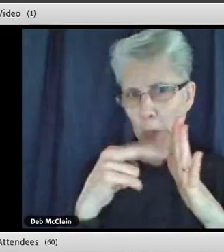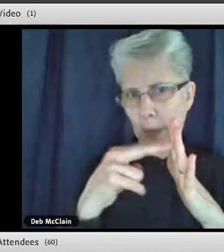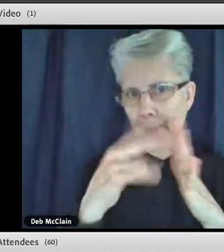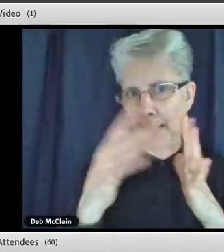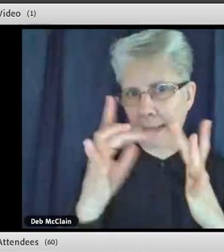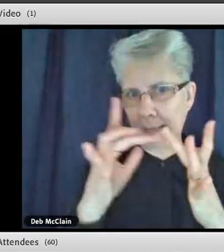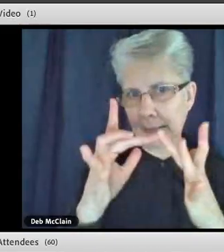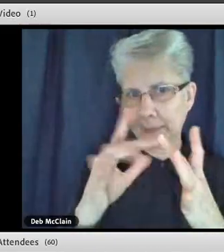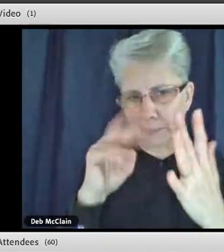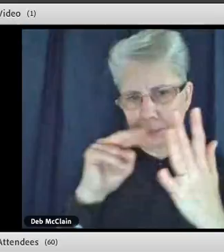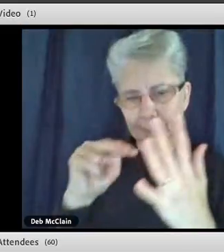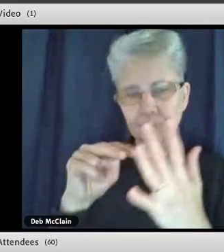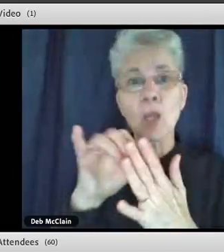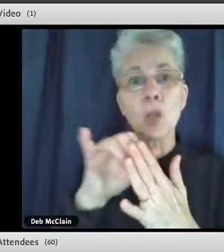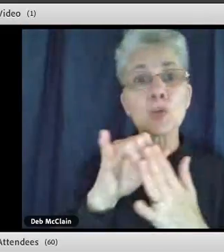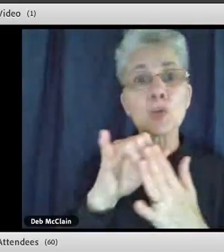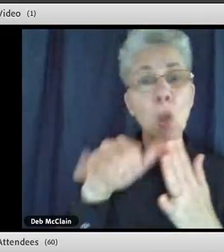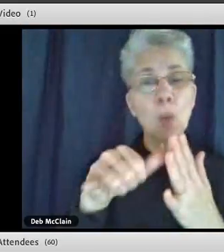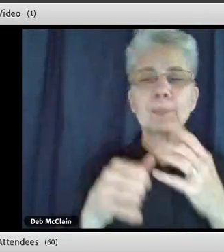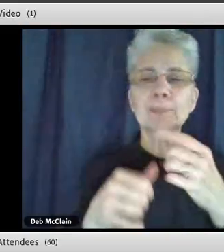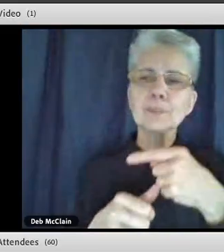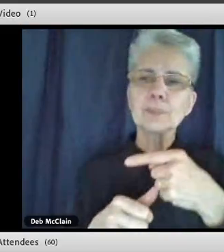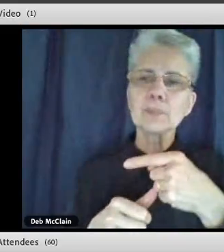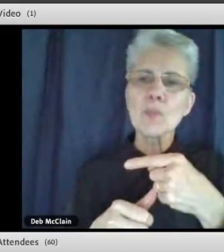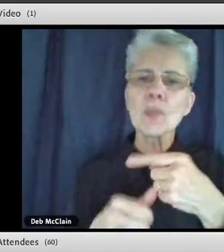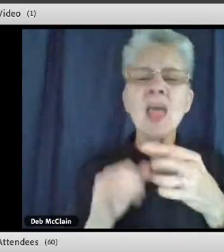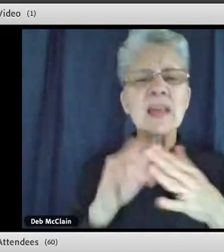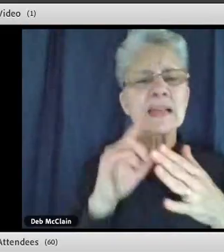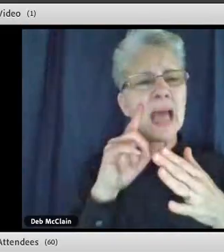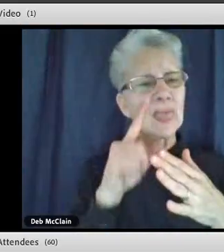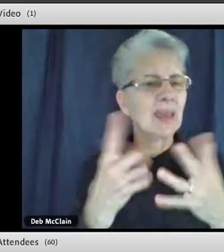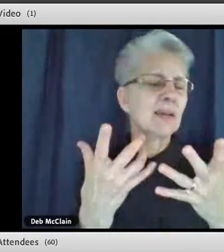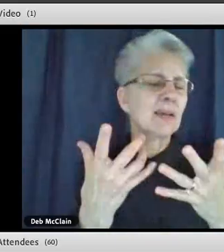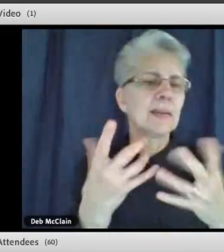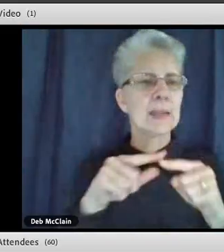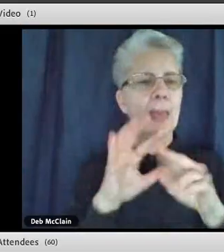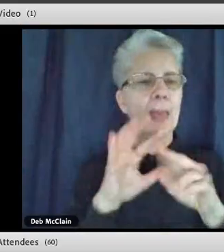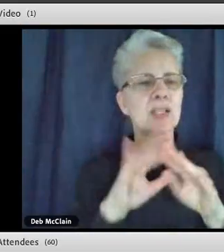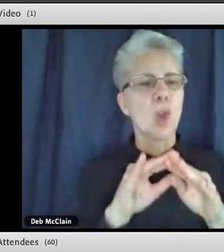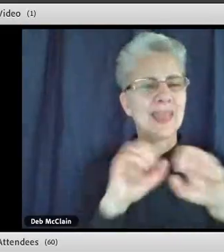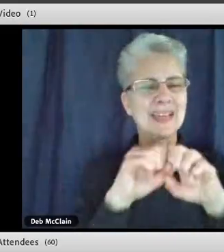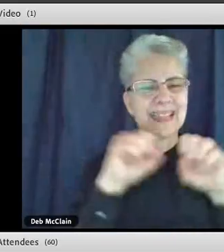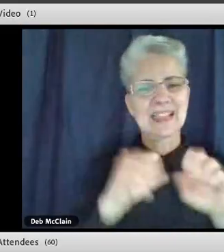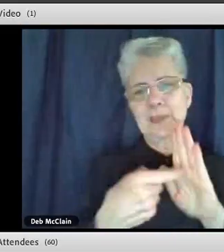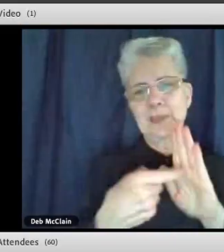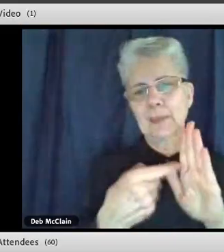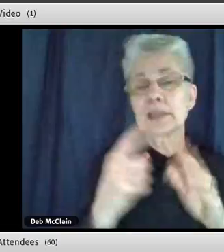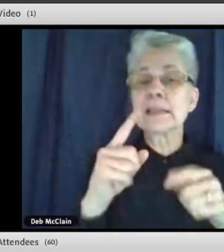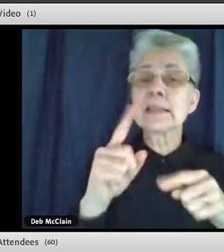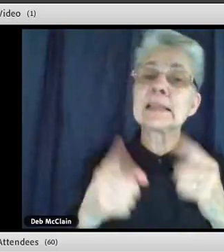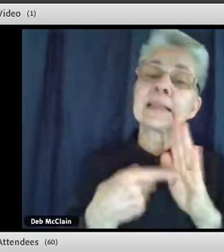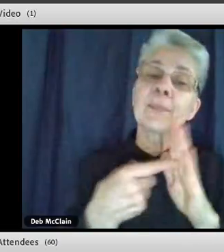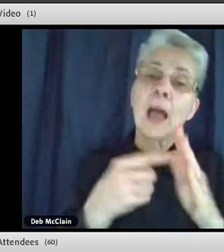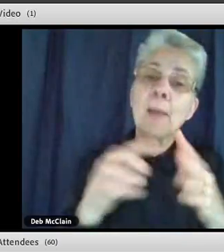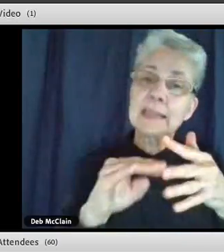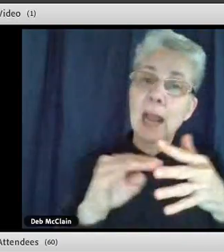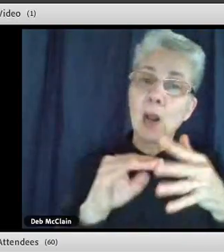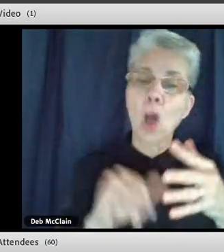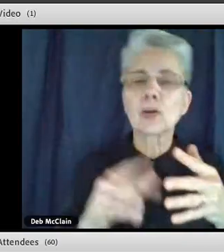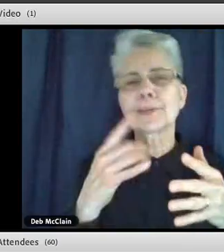so and this one, I think it just kind of depends on the system. Sometimes a cataloger can actually get away